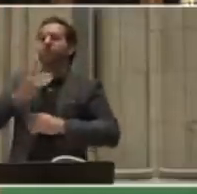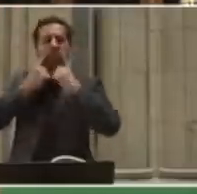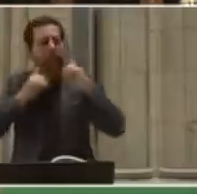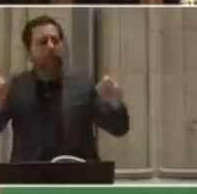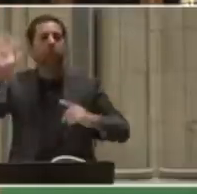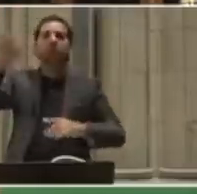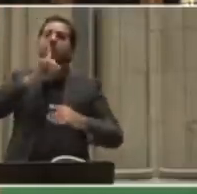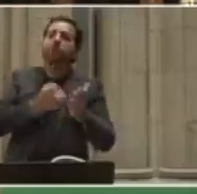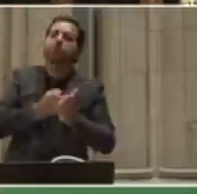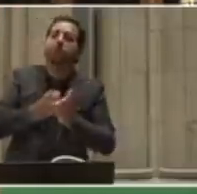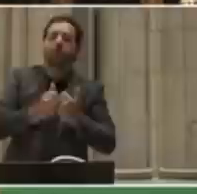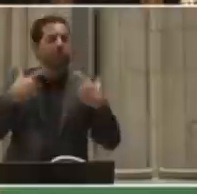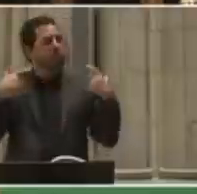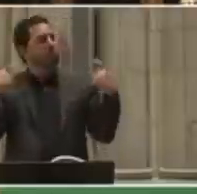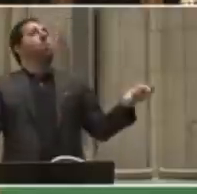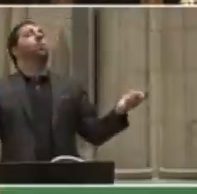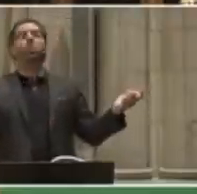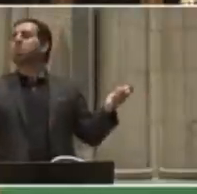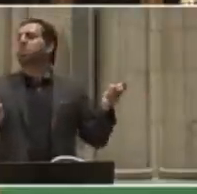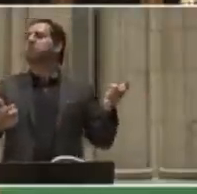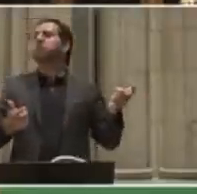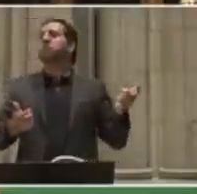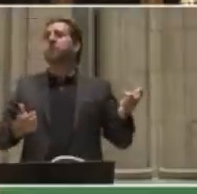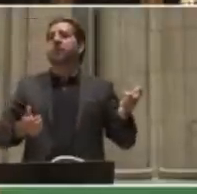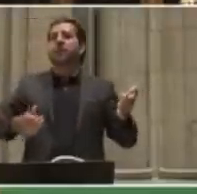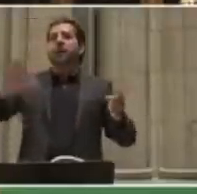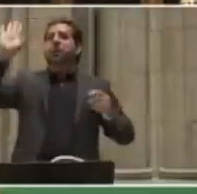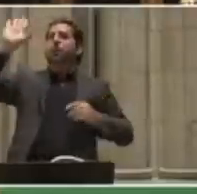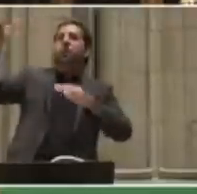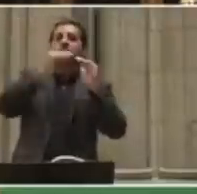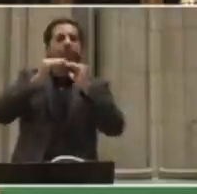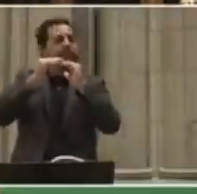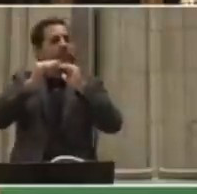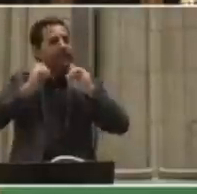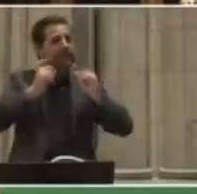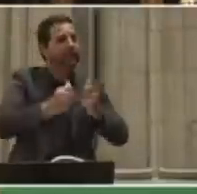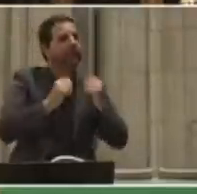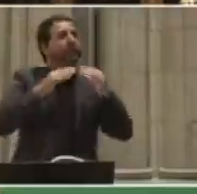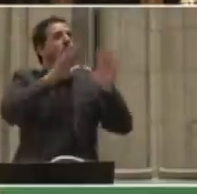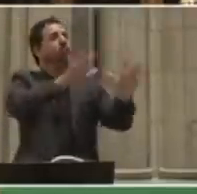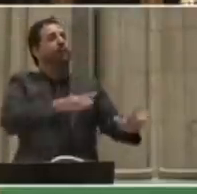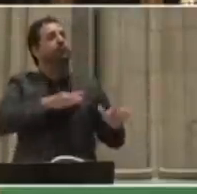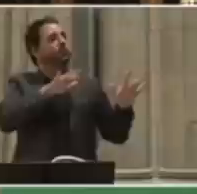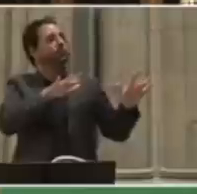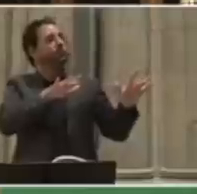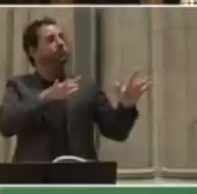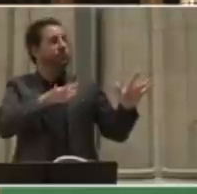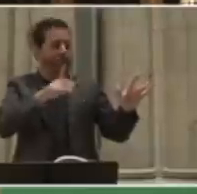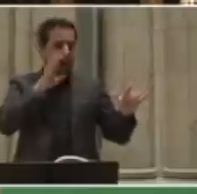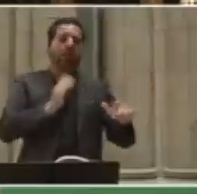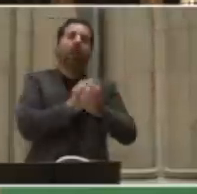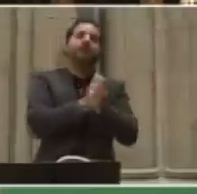proclaim your truth with boldness and minister your justice with compassion. For the sake of our